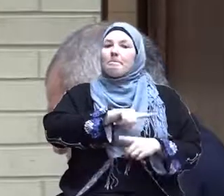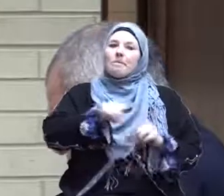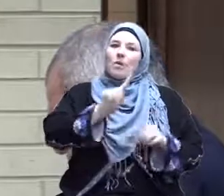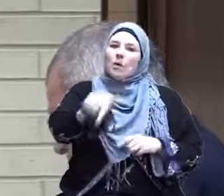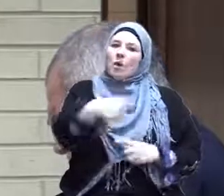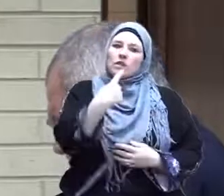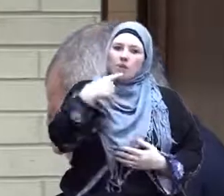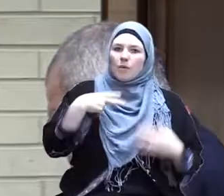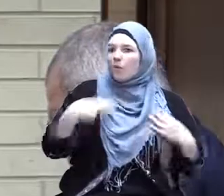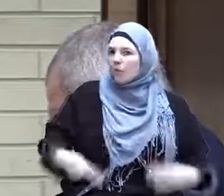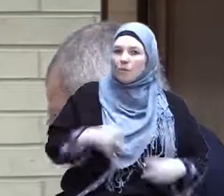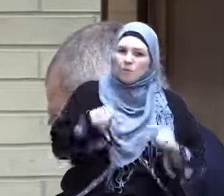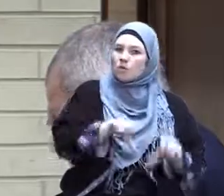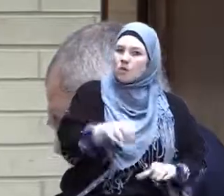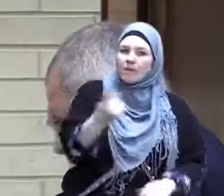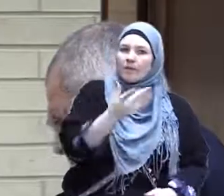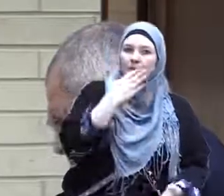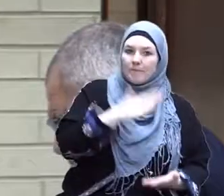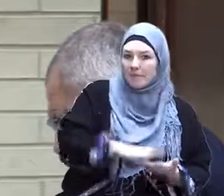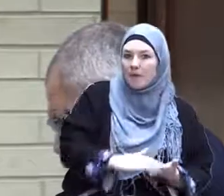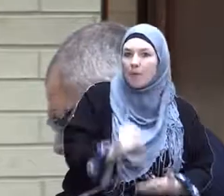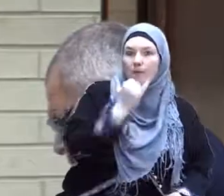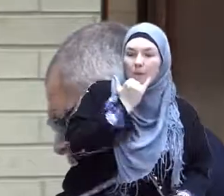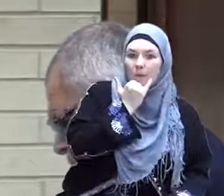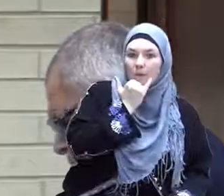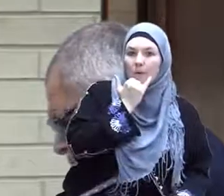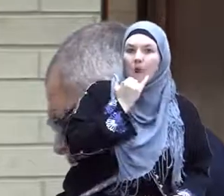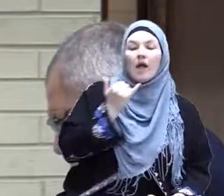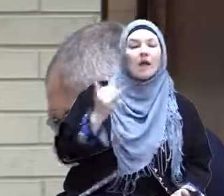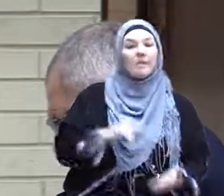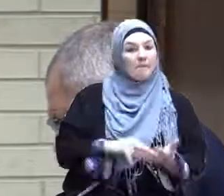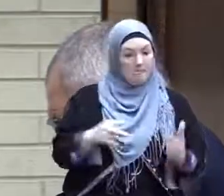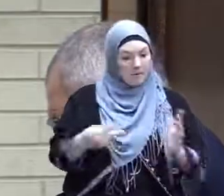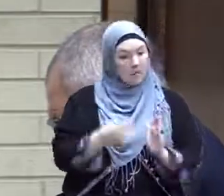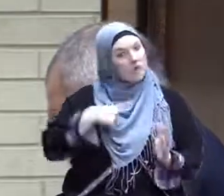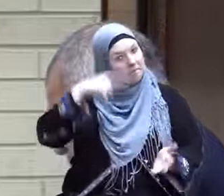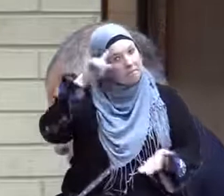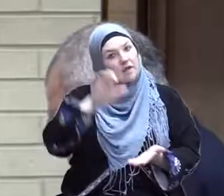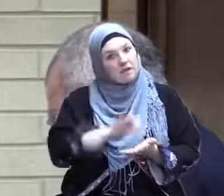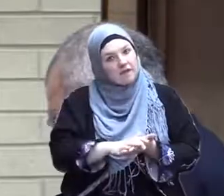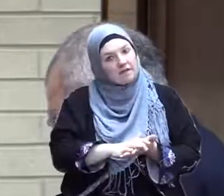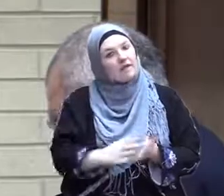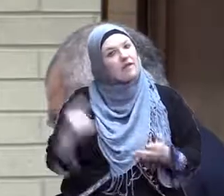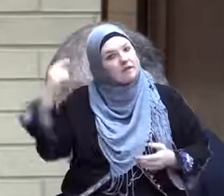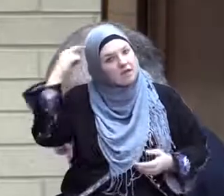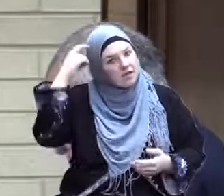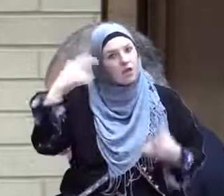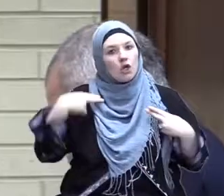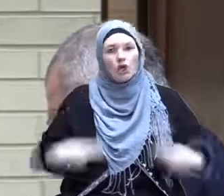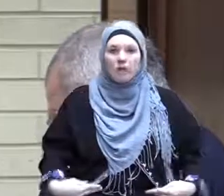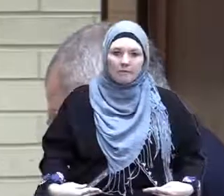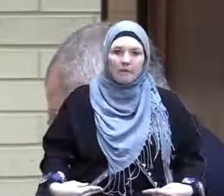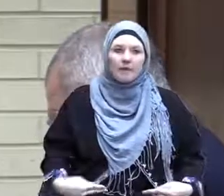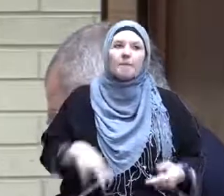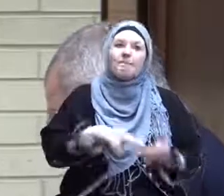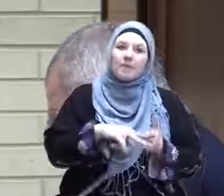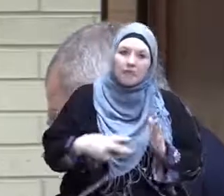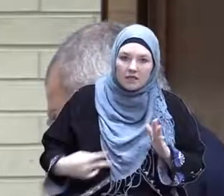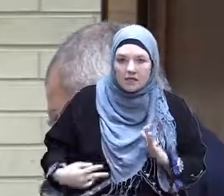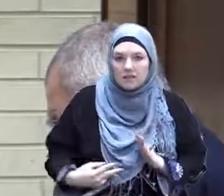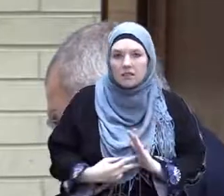we are humans when we do something wrong, it means we believe and think that being a human